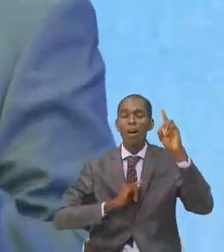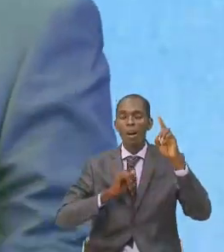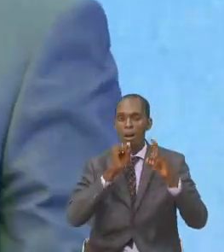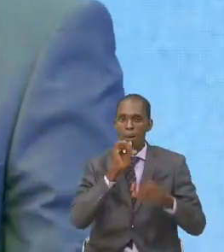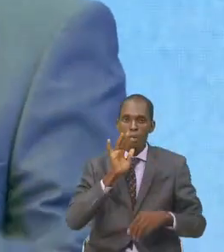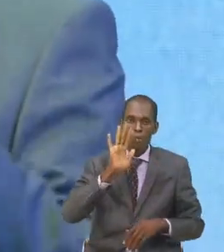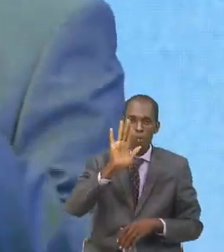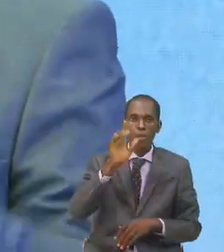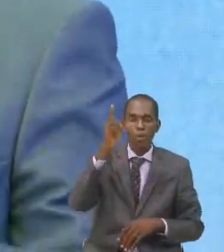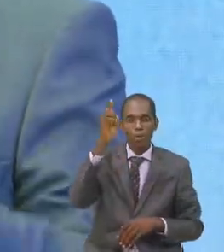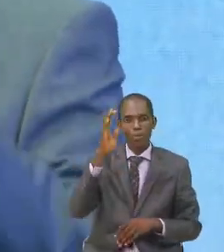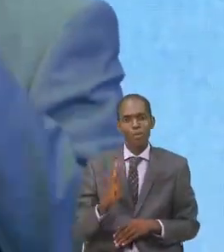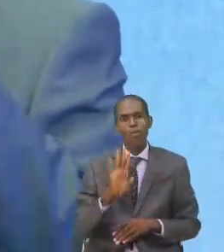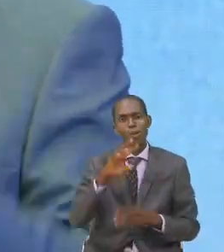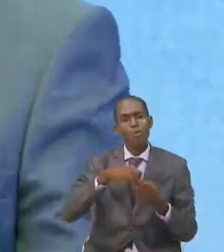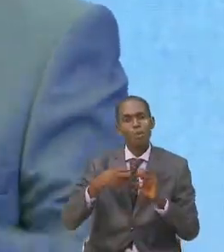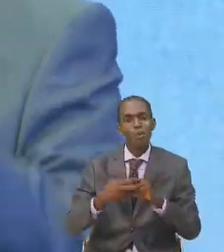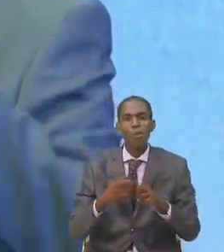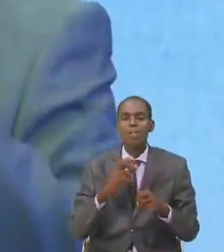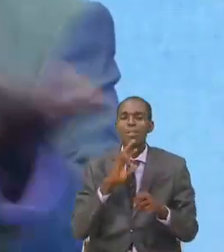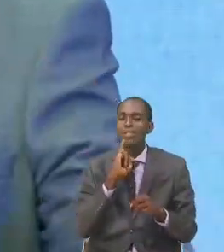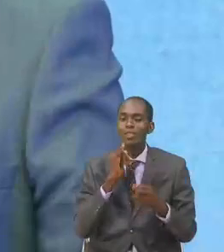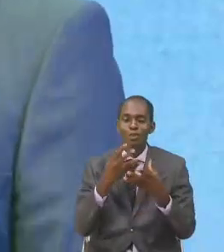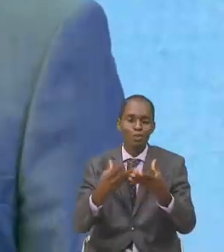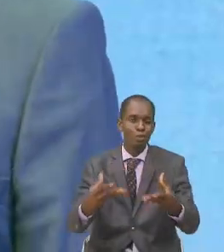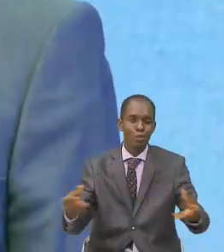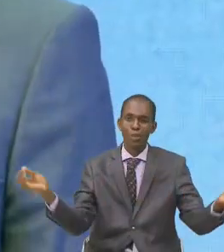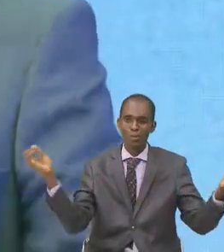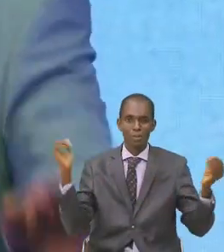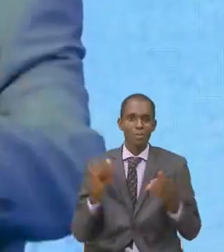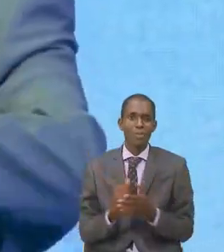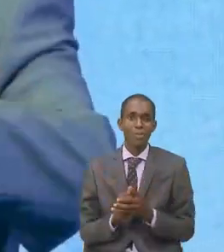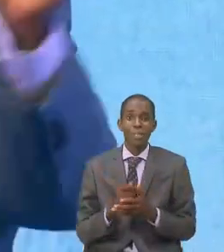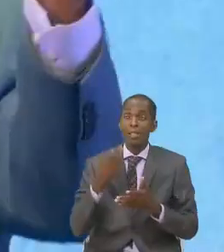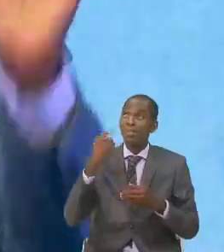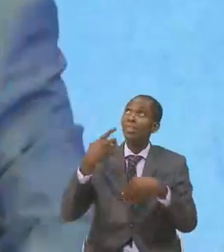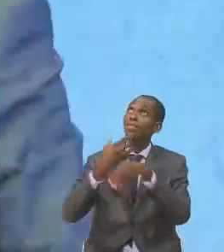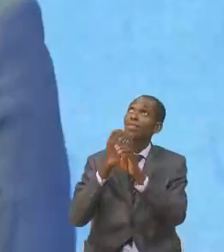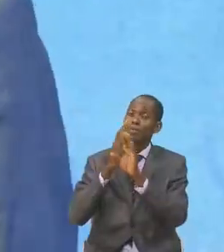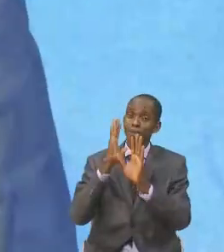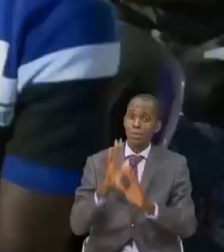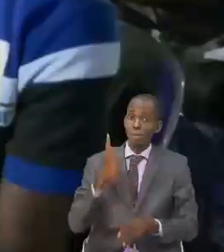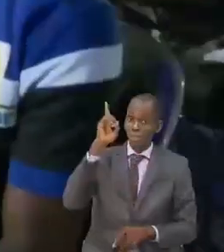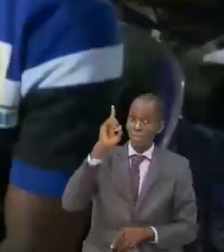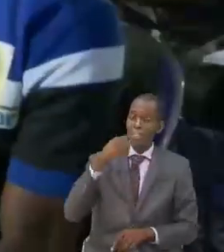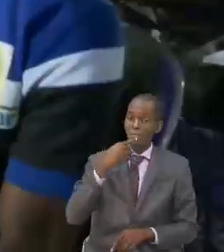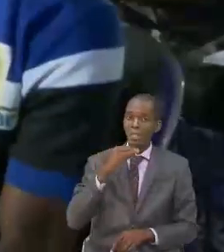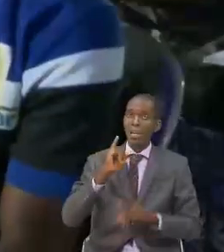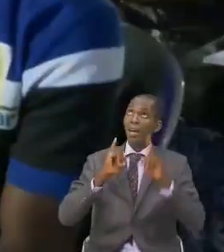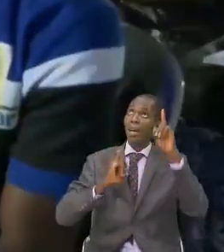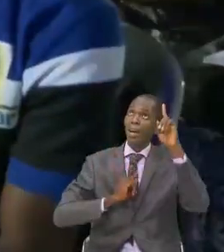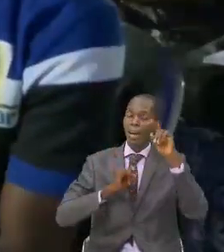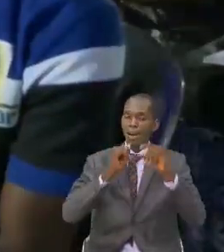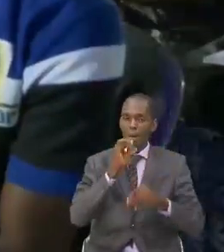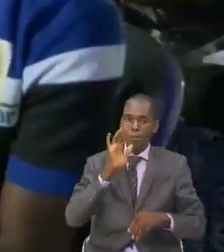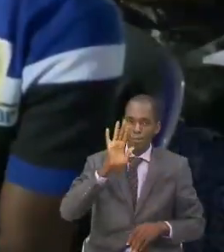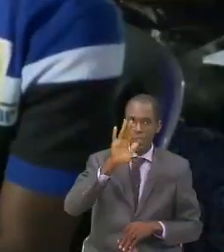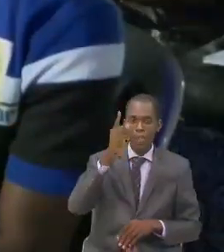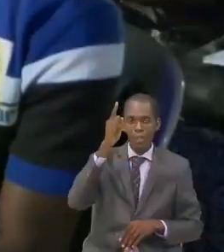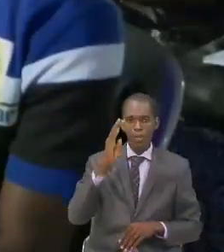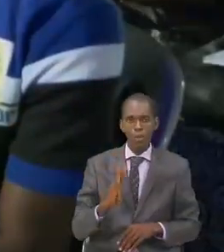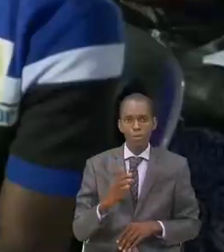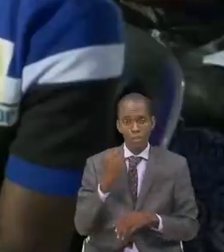for I am thy God. Your problem is solved. The